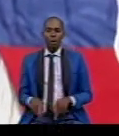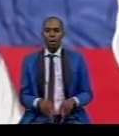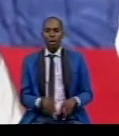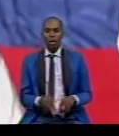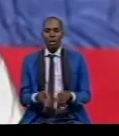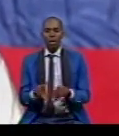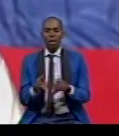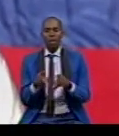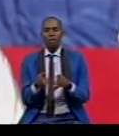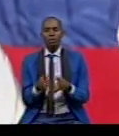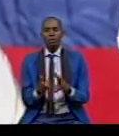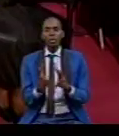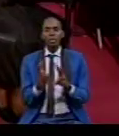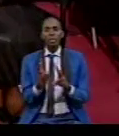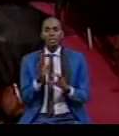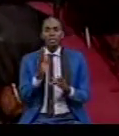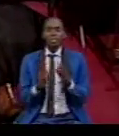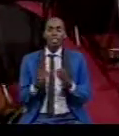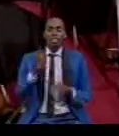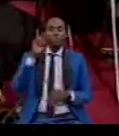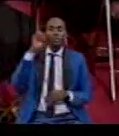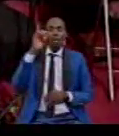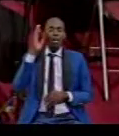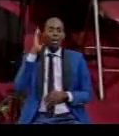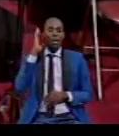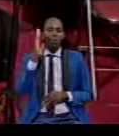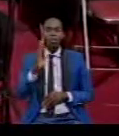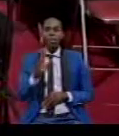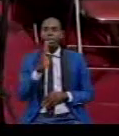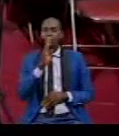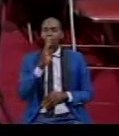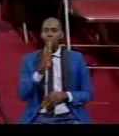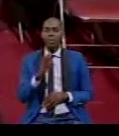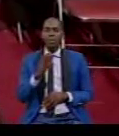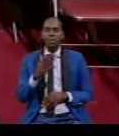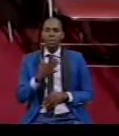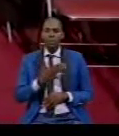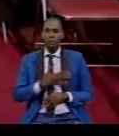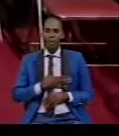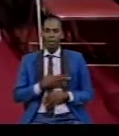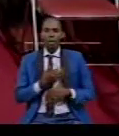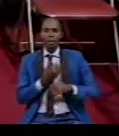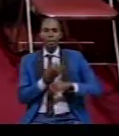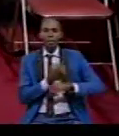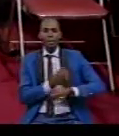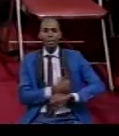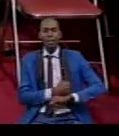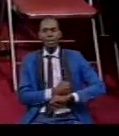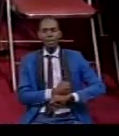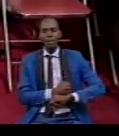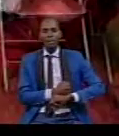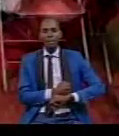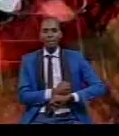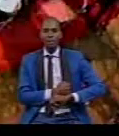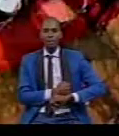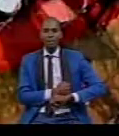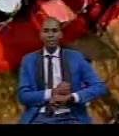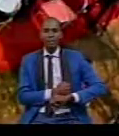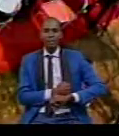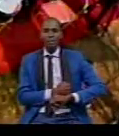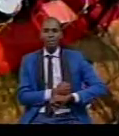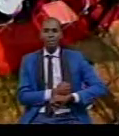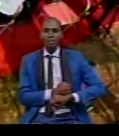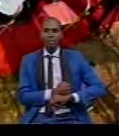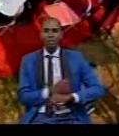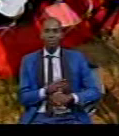you through philosophy and vain deceit after the tradition of men, after